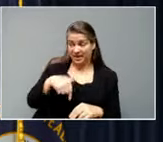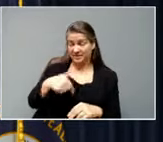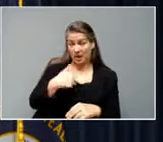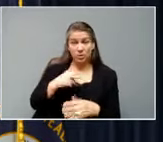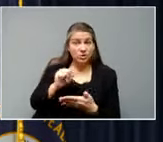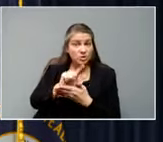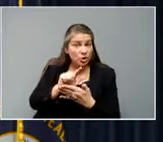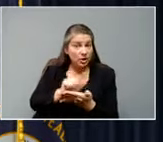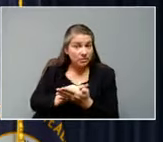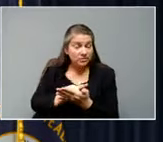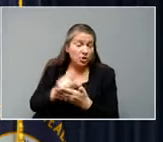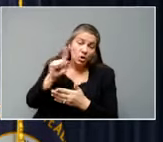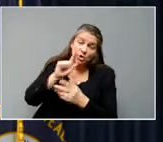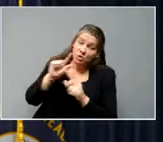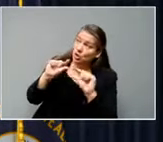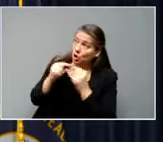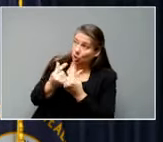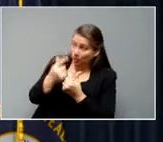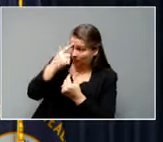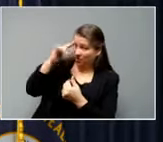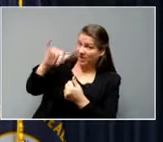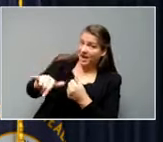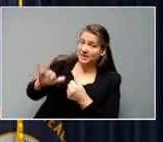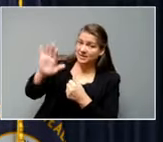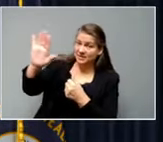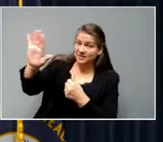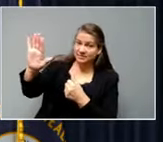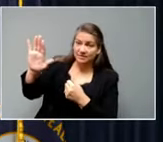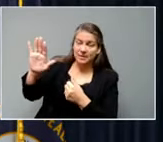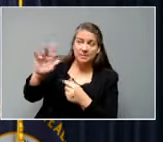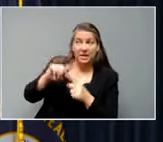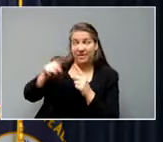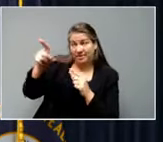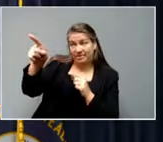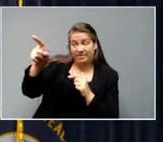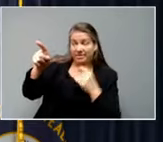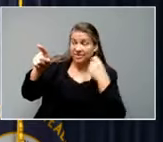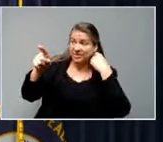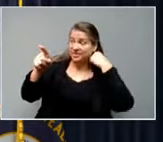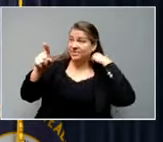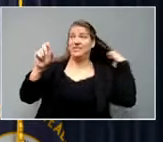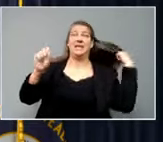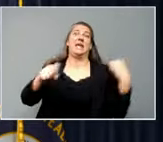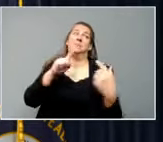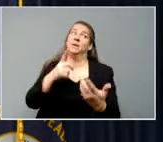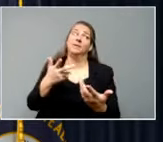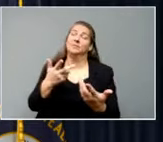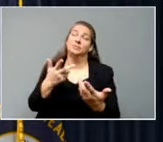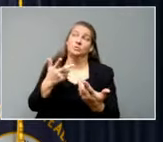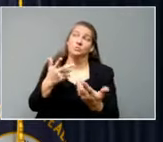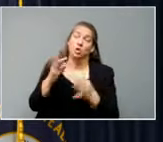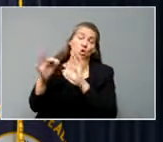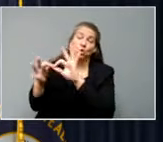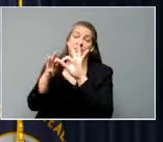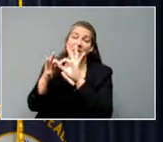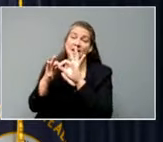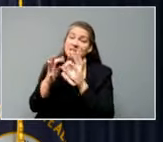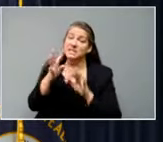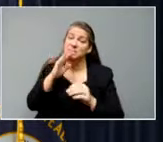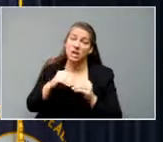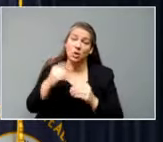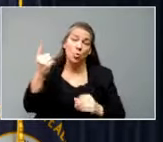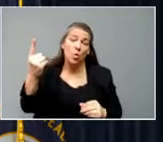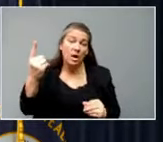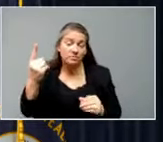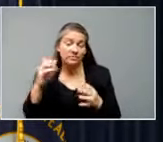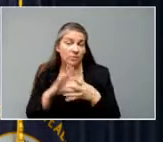for that as well. But they can also be unified and speak in one voice the truth,